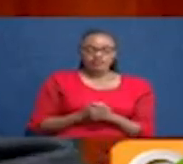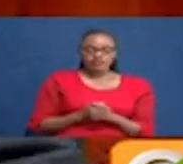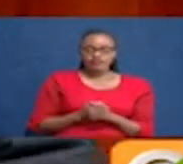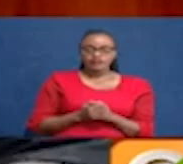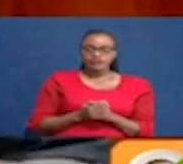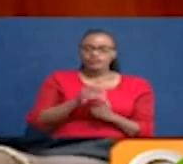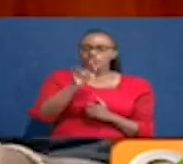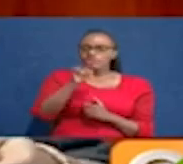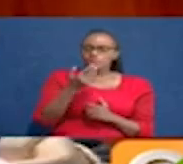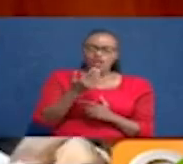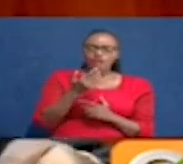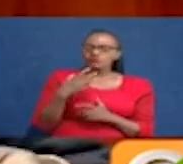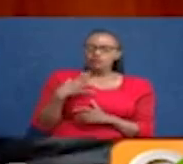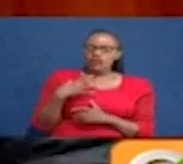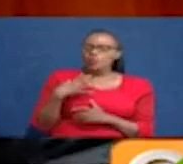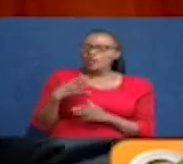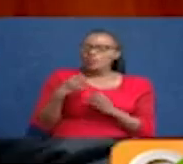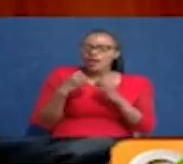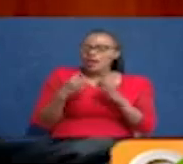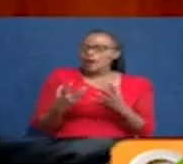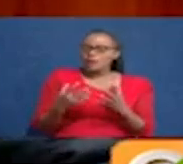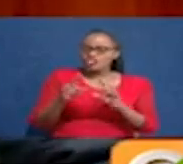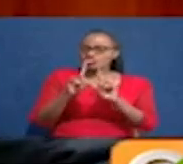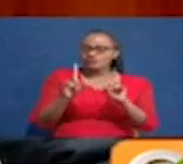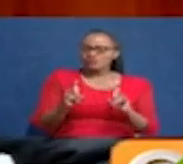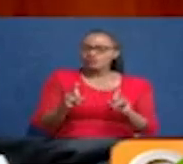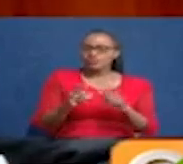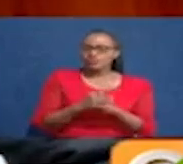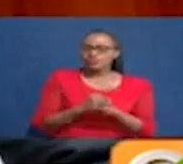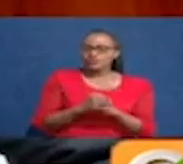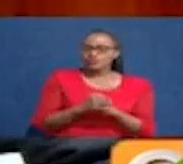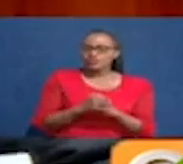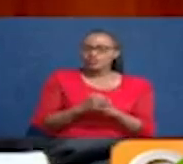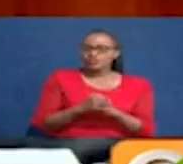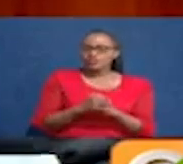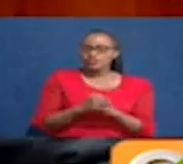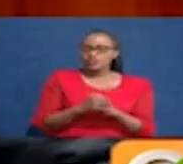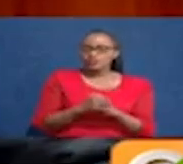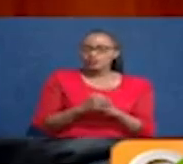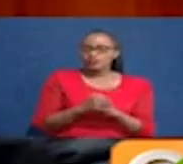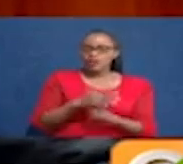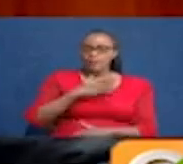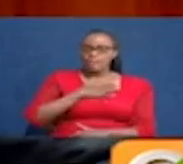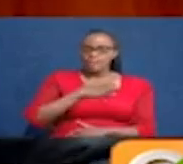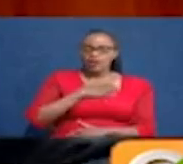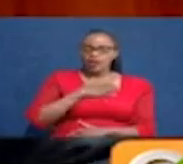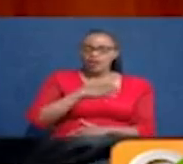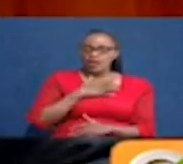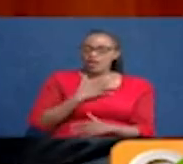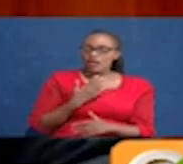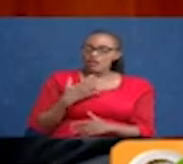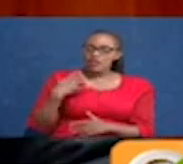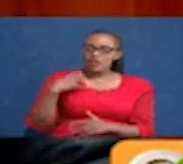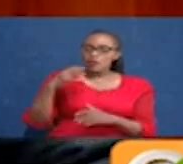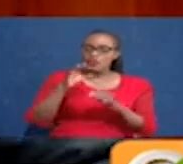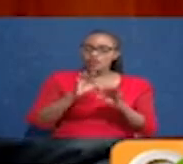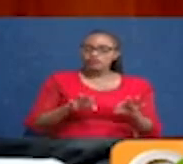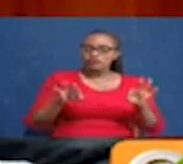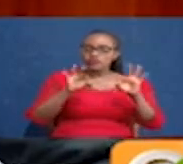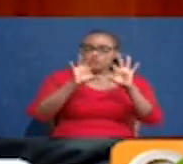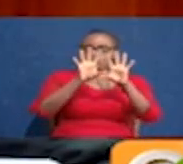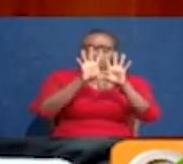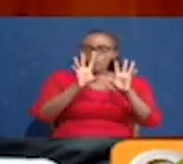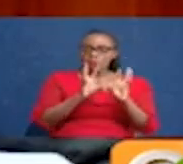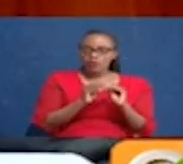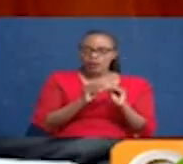What is your net worth in terms of wealth? Okay. So my net worth is a